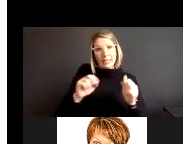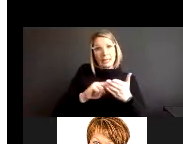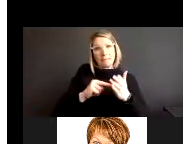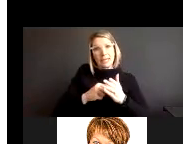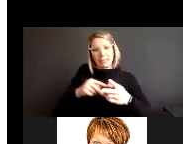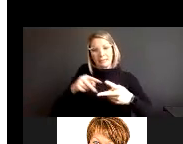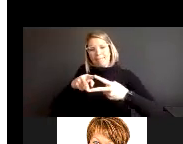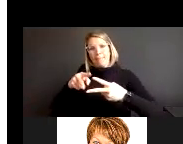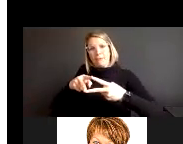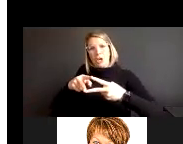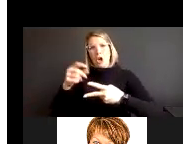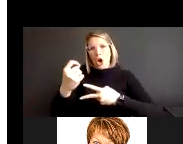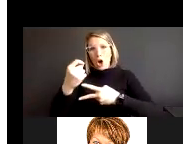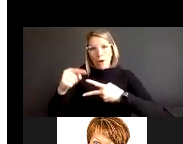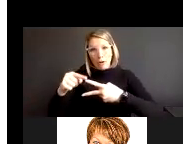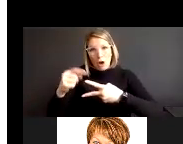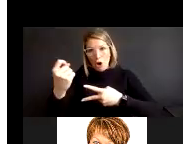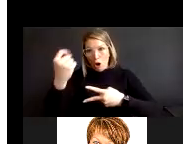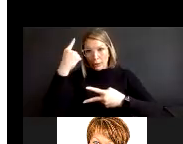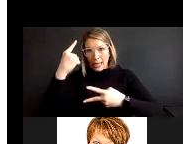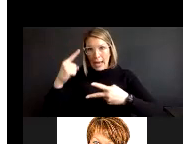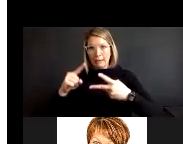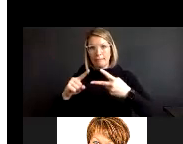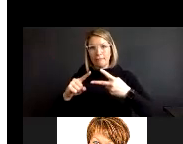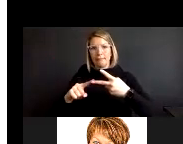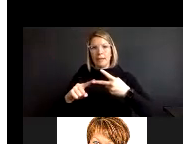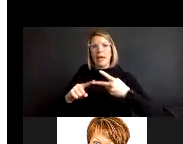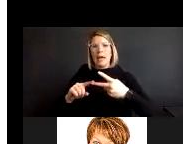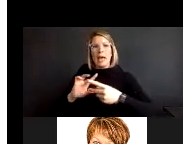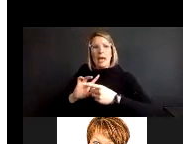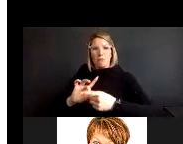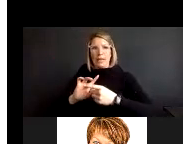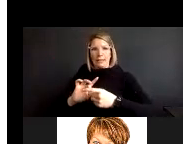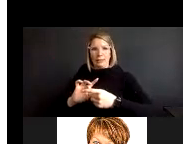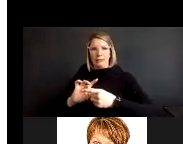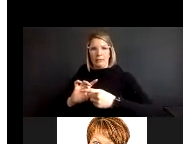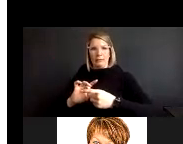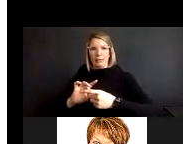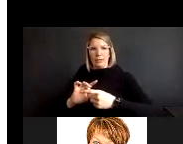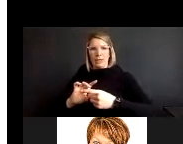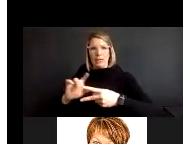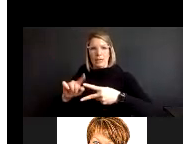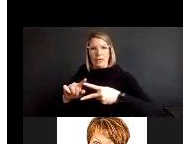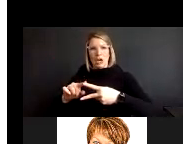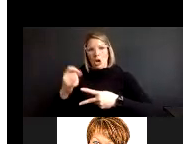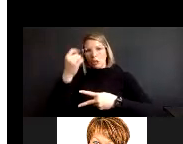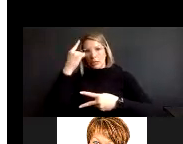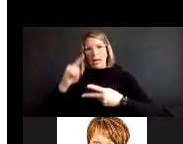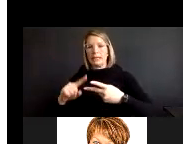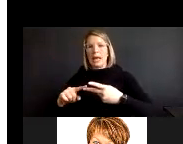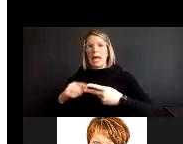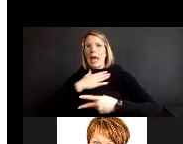And while these are related, they're two separate concepts. So while I may be able to understand, I may be able to take